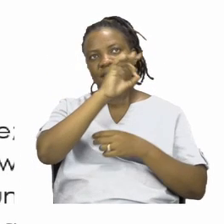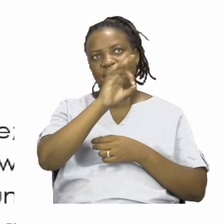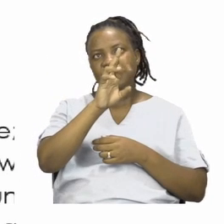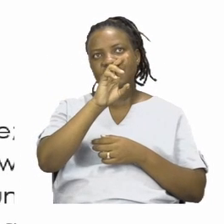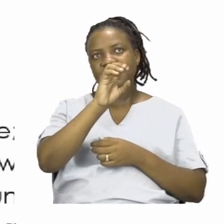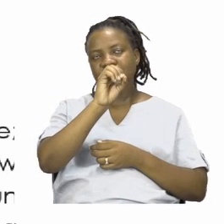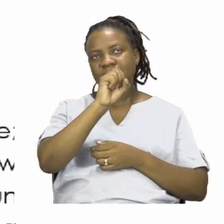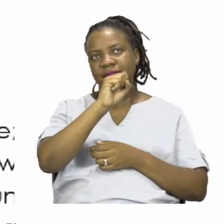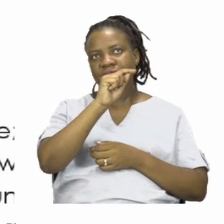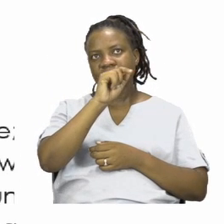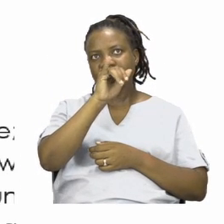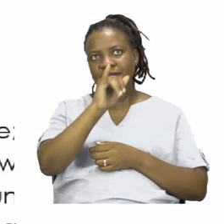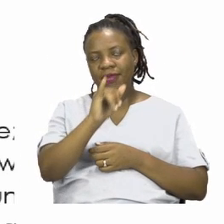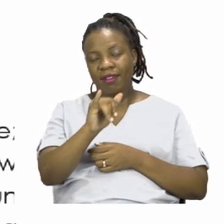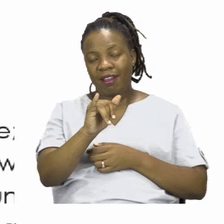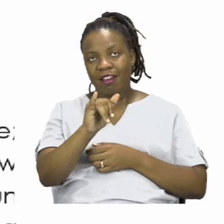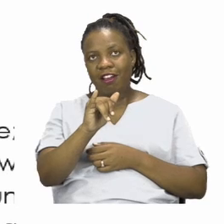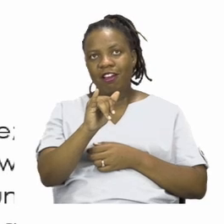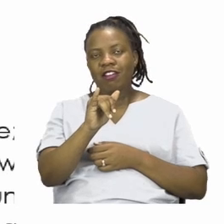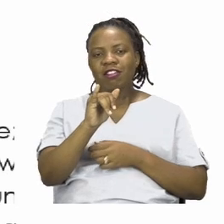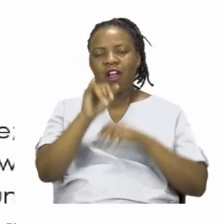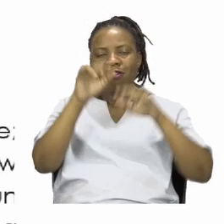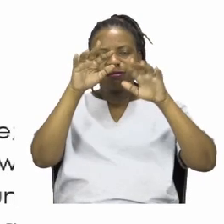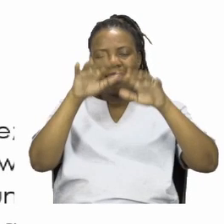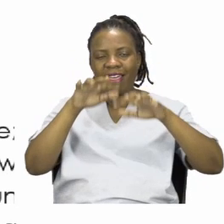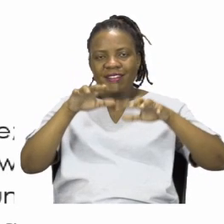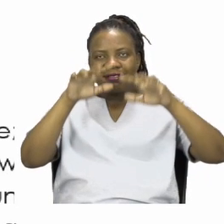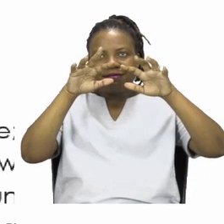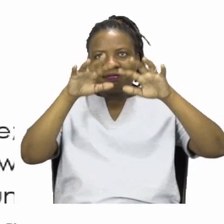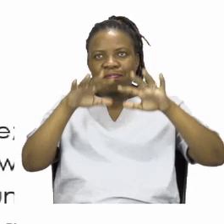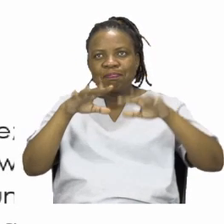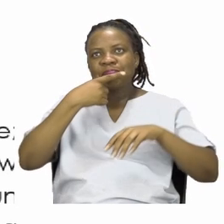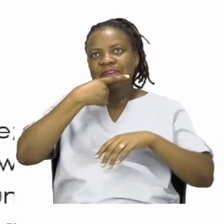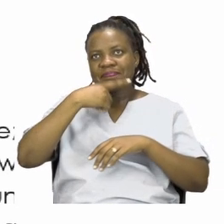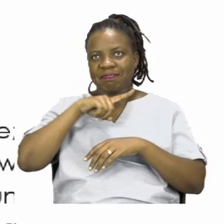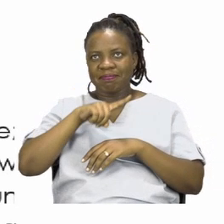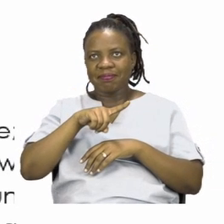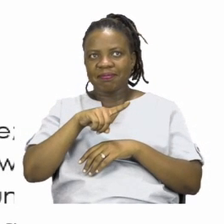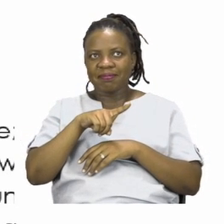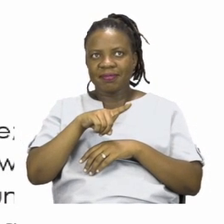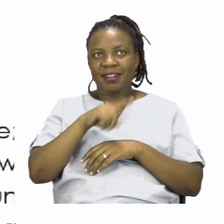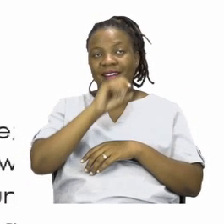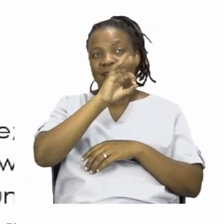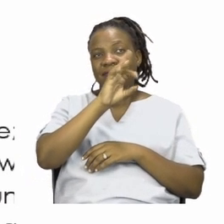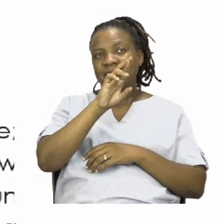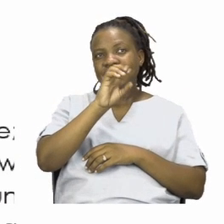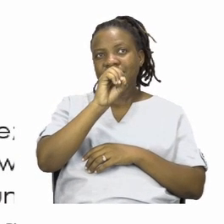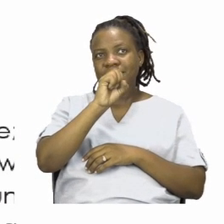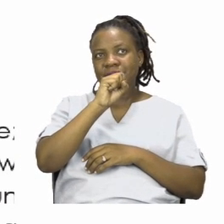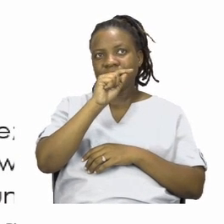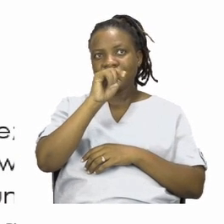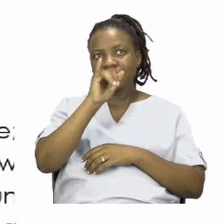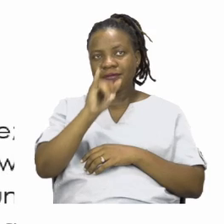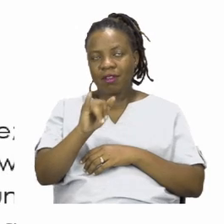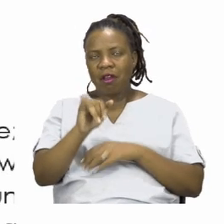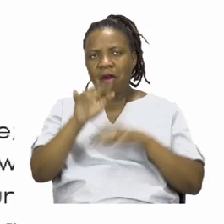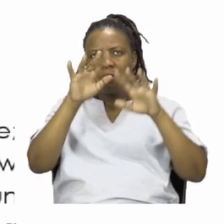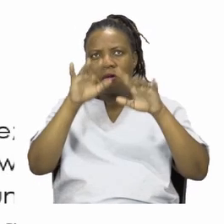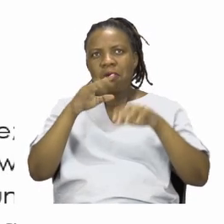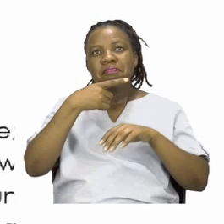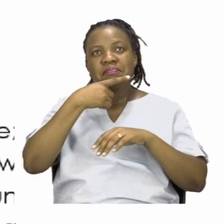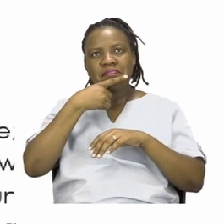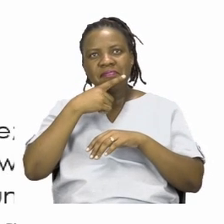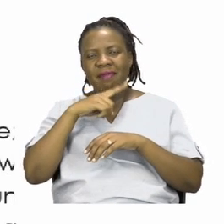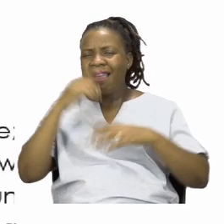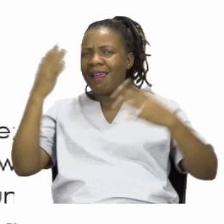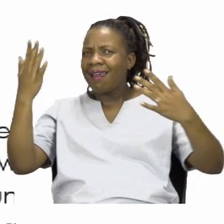the Snowman. Now let's quickly read together. Frosty the Snowman was a